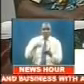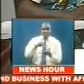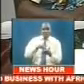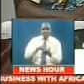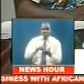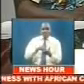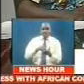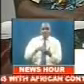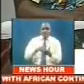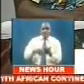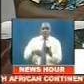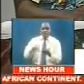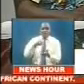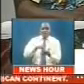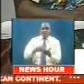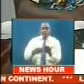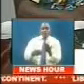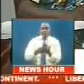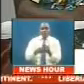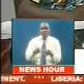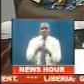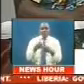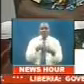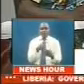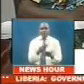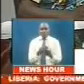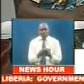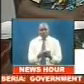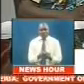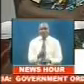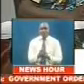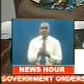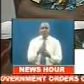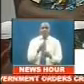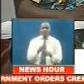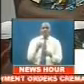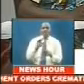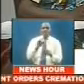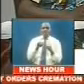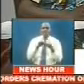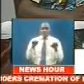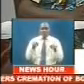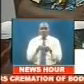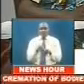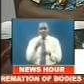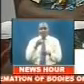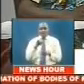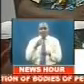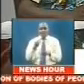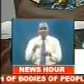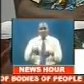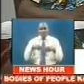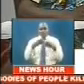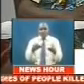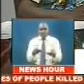money to shore up the city so that the city will be stable. Okay. Outside of the IMF will provide you what we call